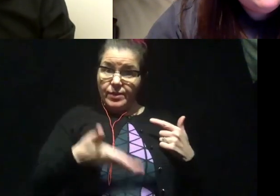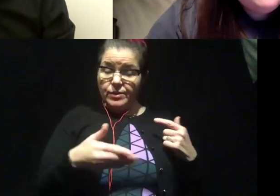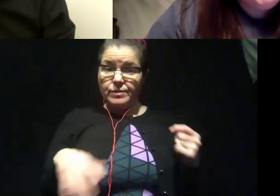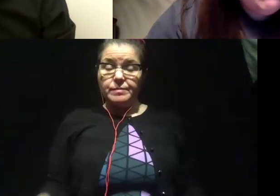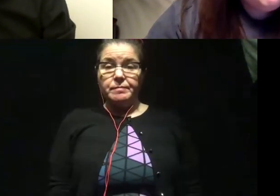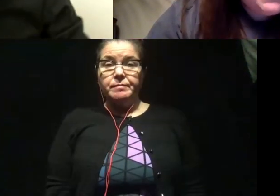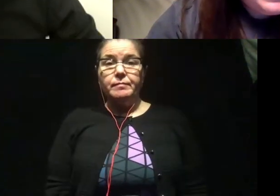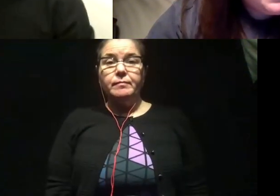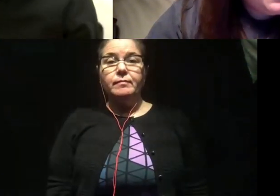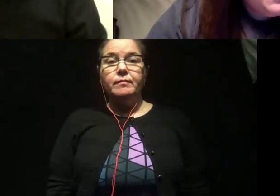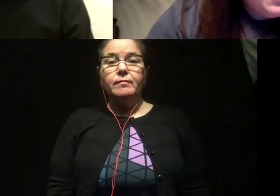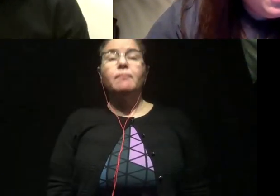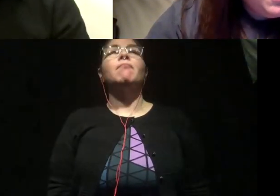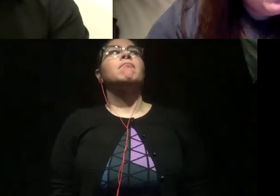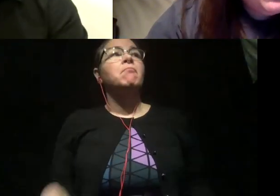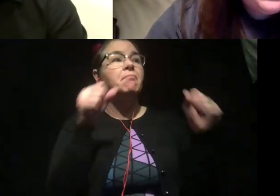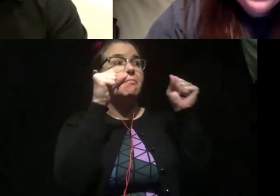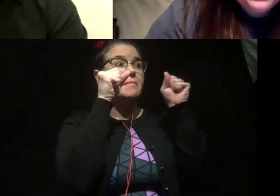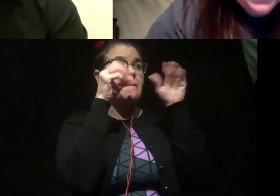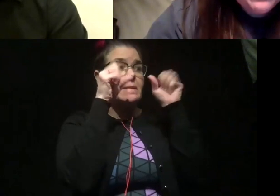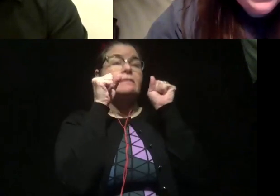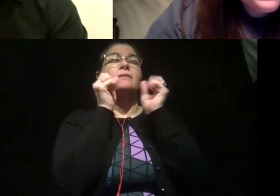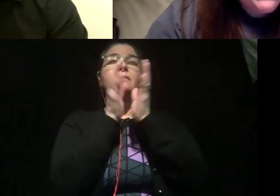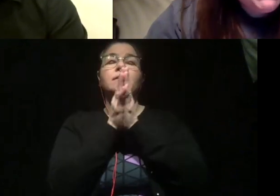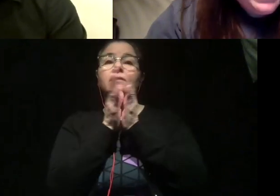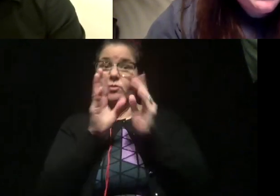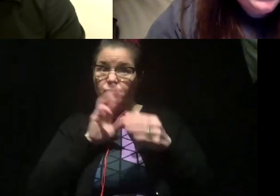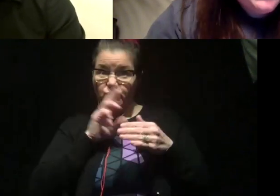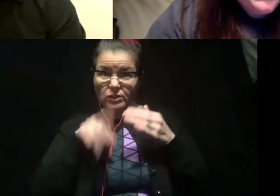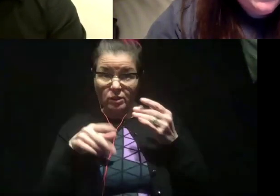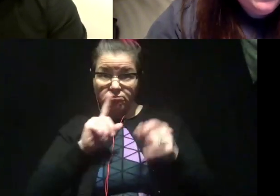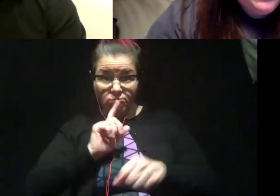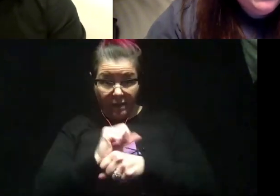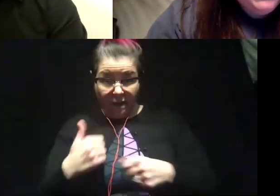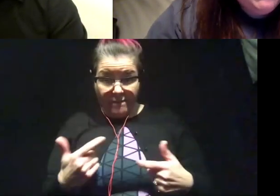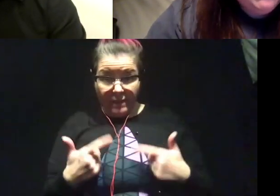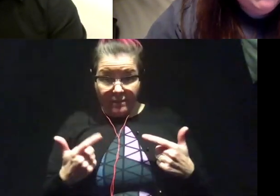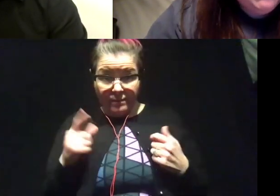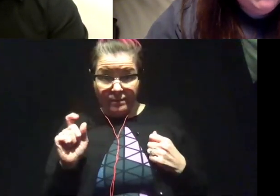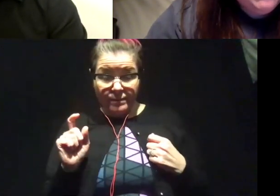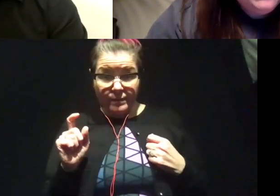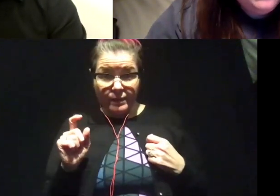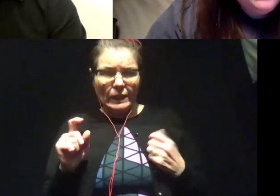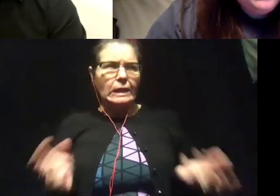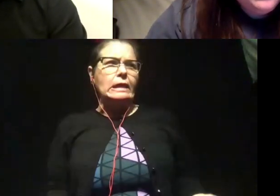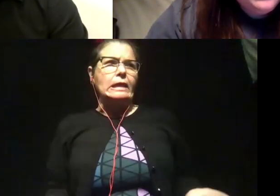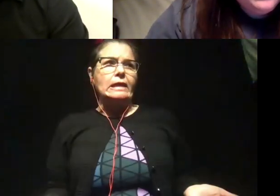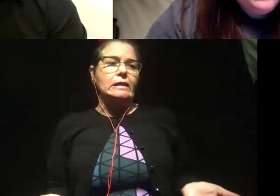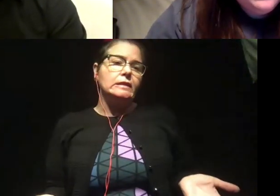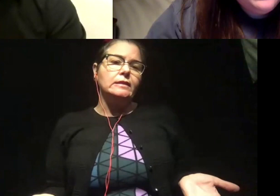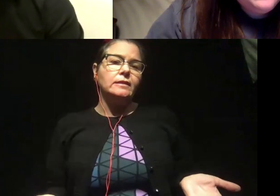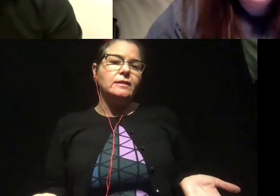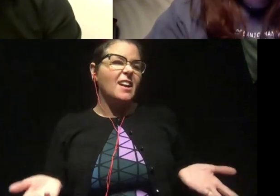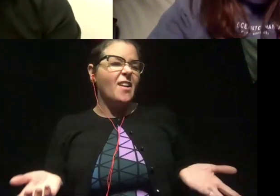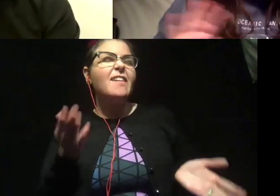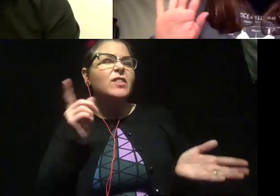ice. Amazing. Do we know the results? Are there bacteria living in there? I'd have to go